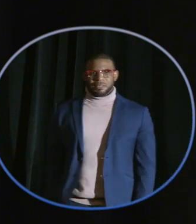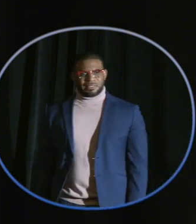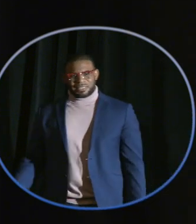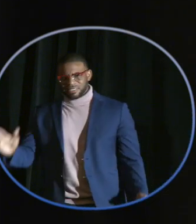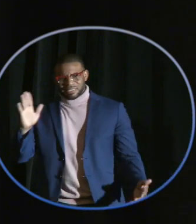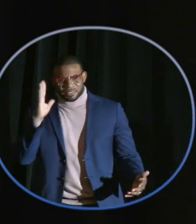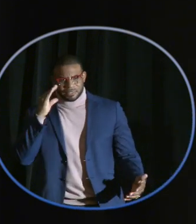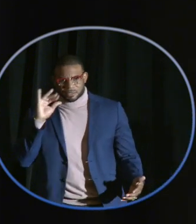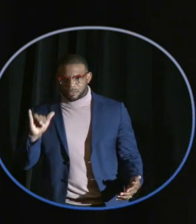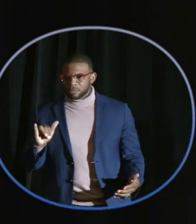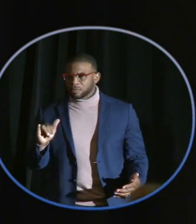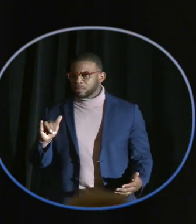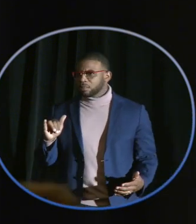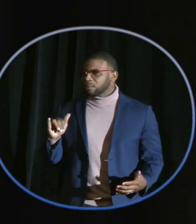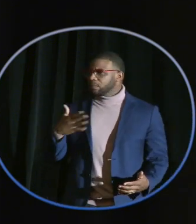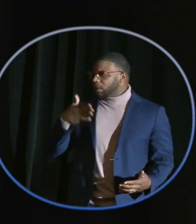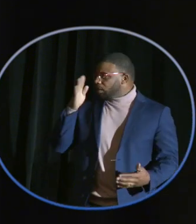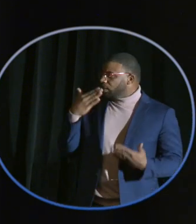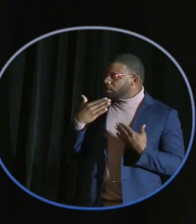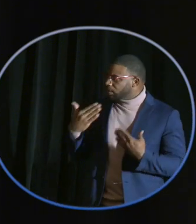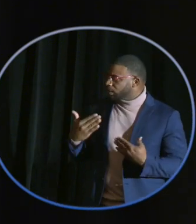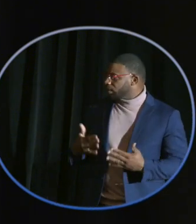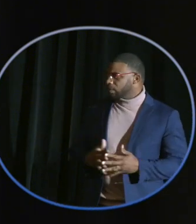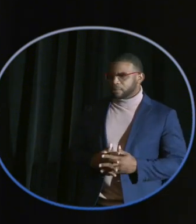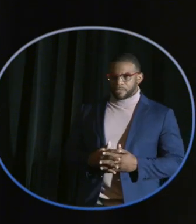never. Marco, thank you.